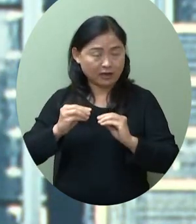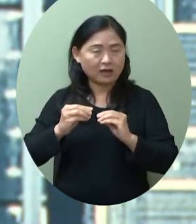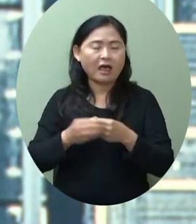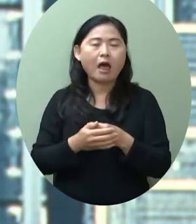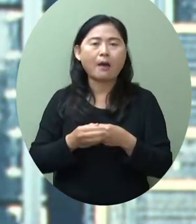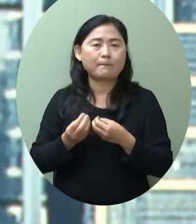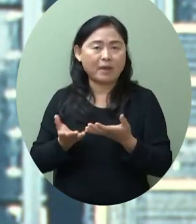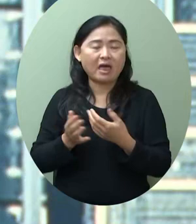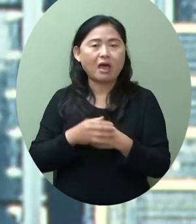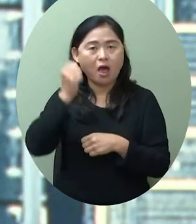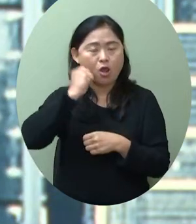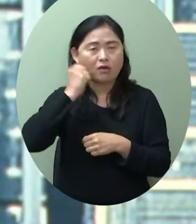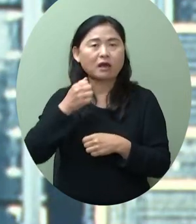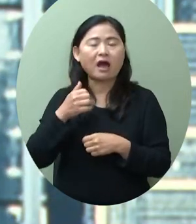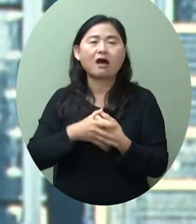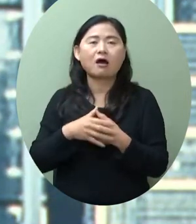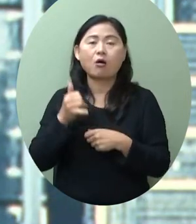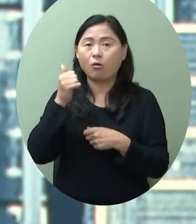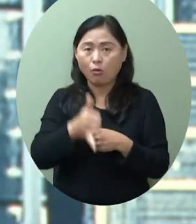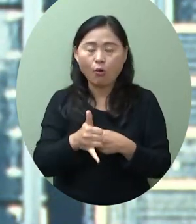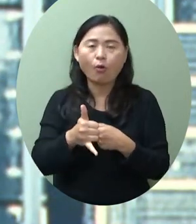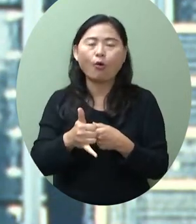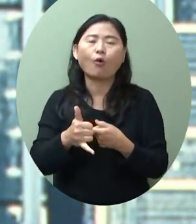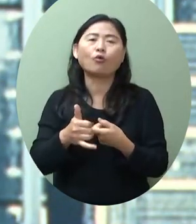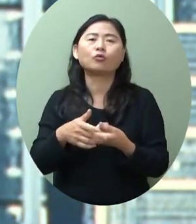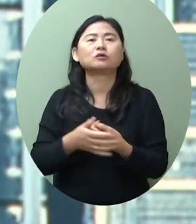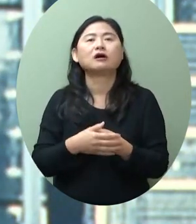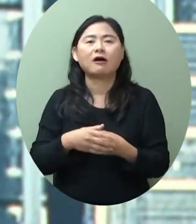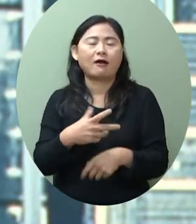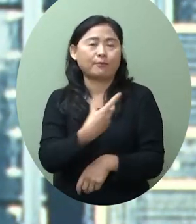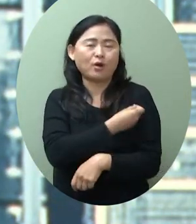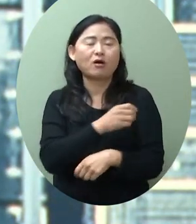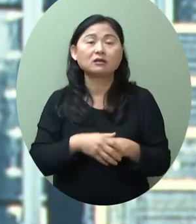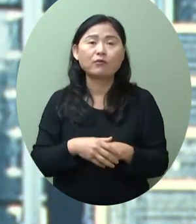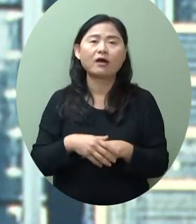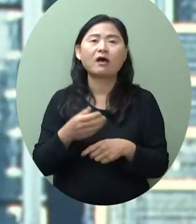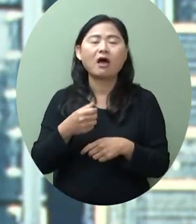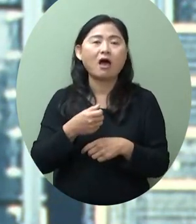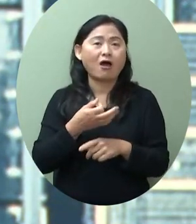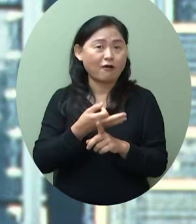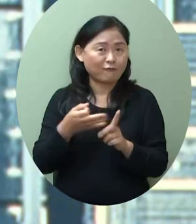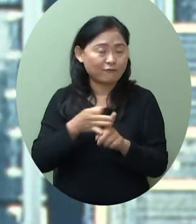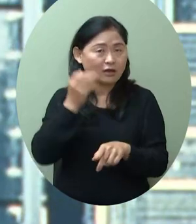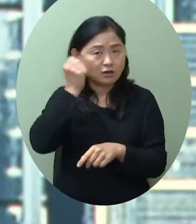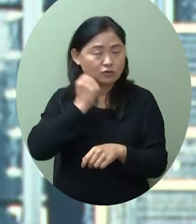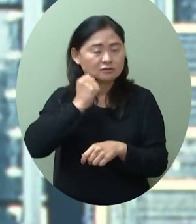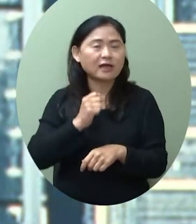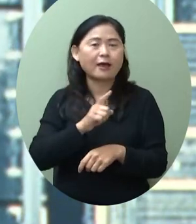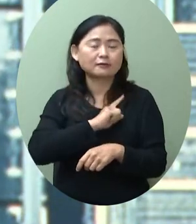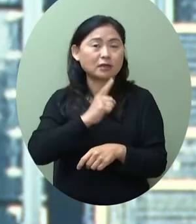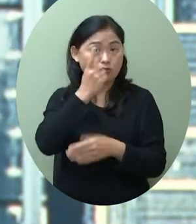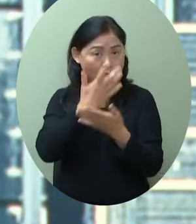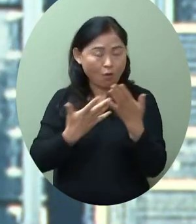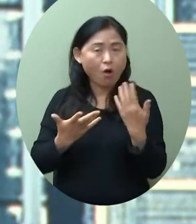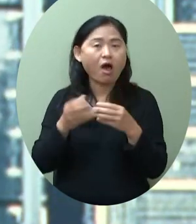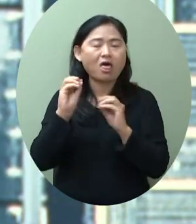online. Now, about adopting vaccine bubble for an earlier resumption of business, we will